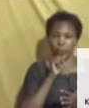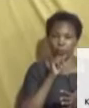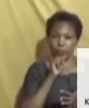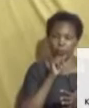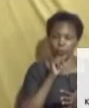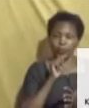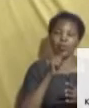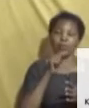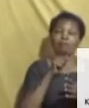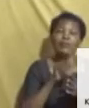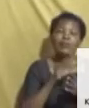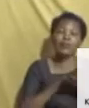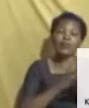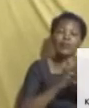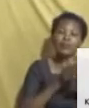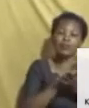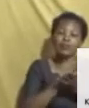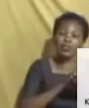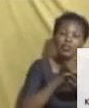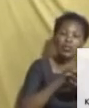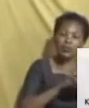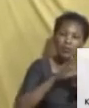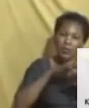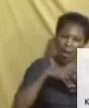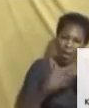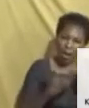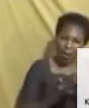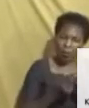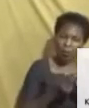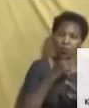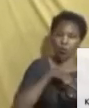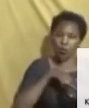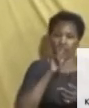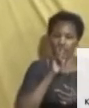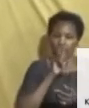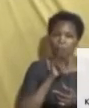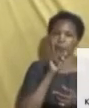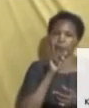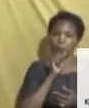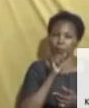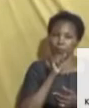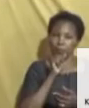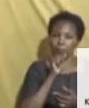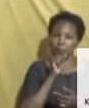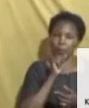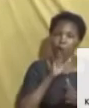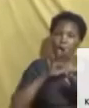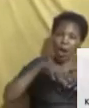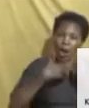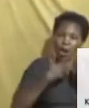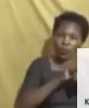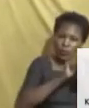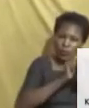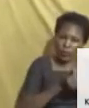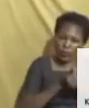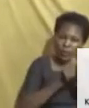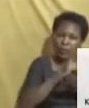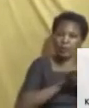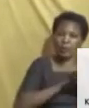its application. We have seen the manner of alteration of the basic